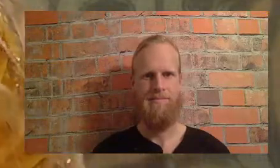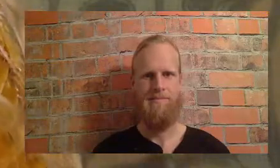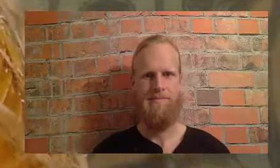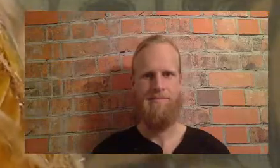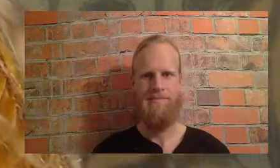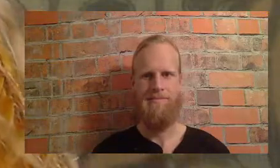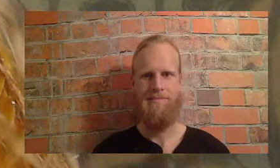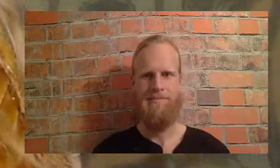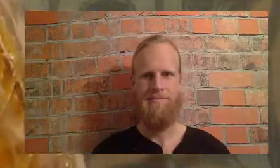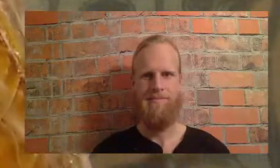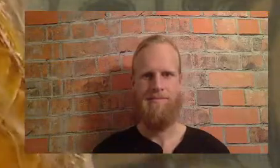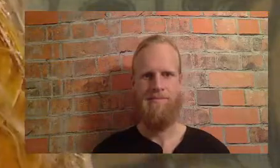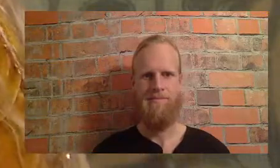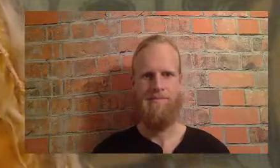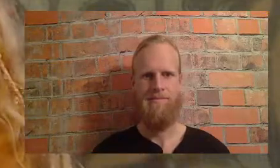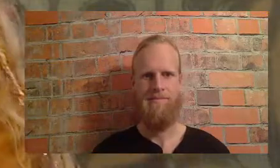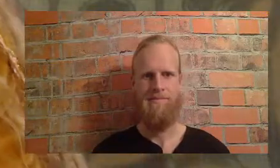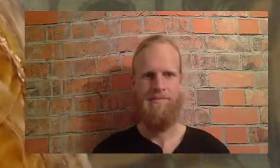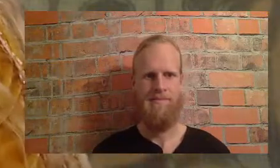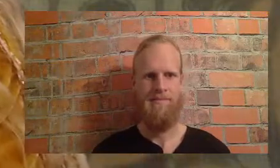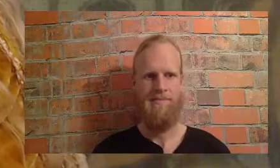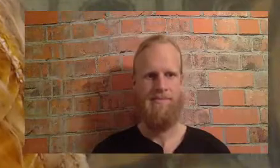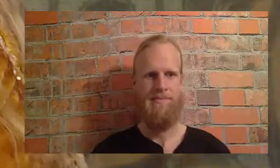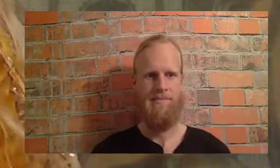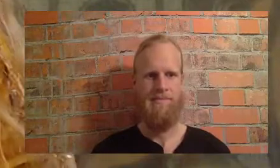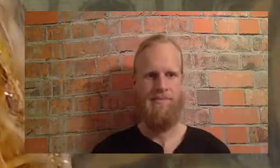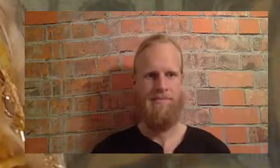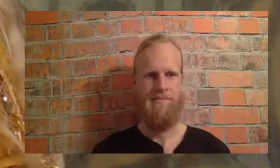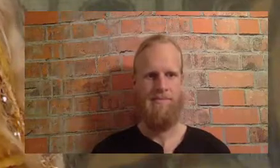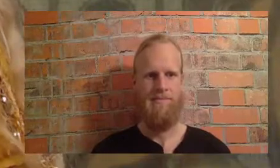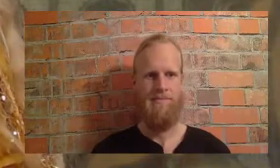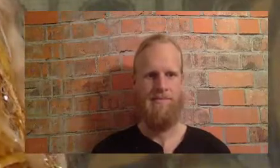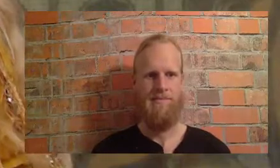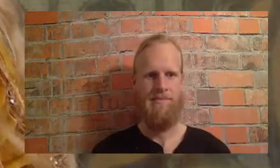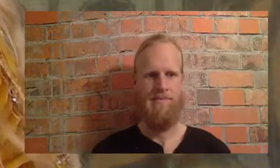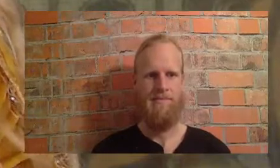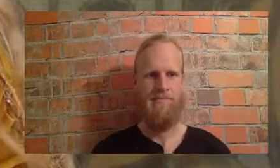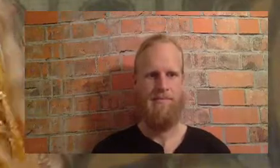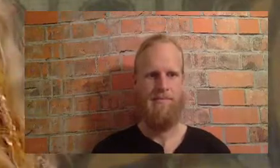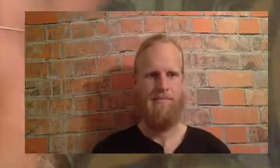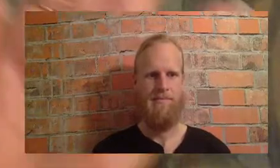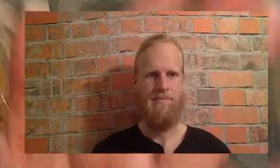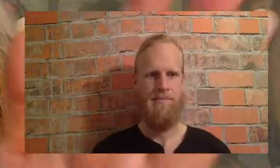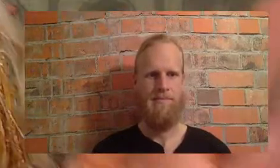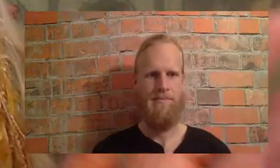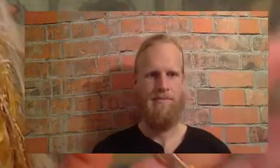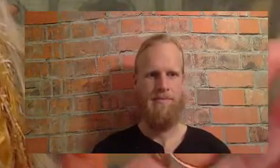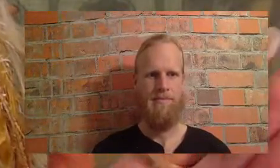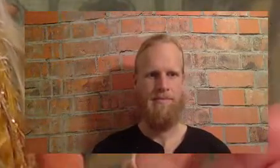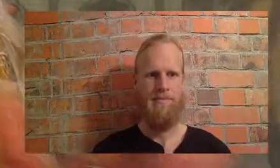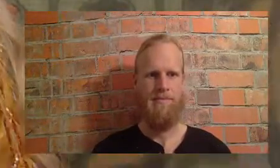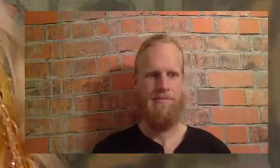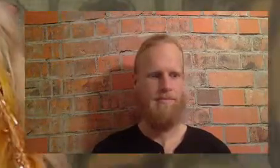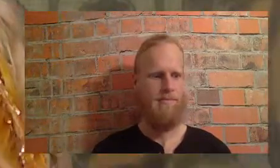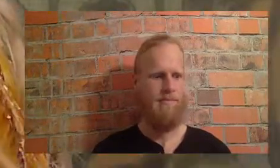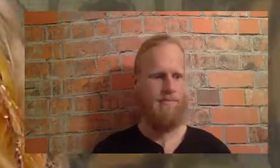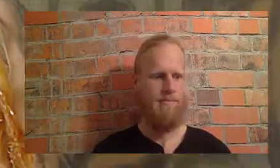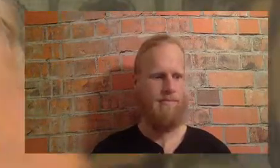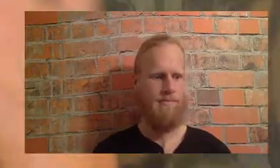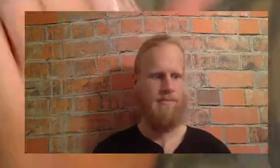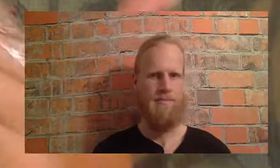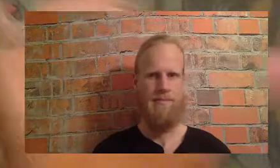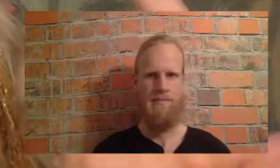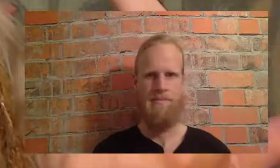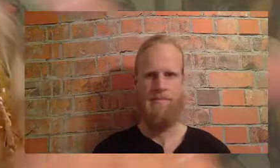really help you find that balance so that you're maintaining yourself so that you can give love more deeply